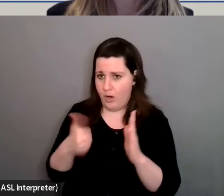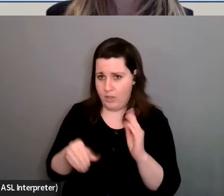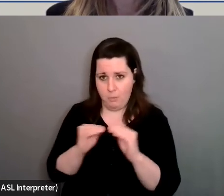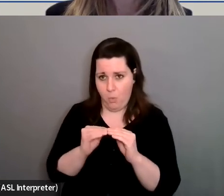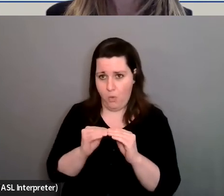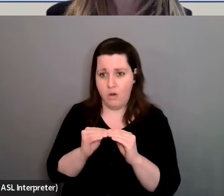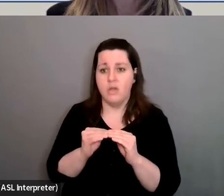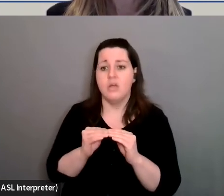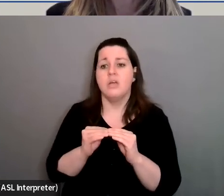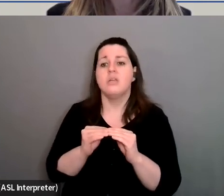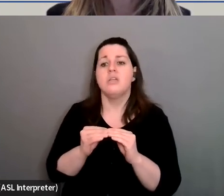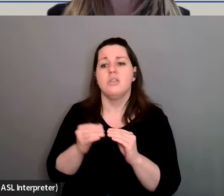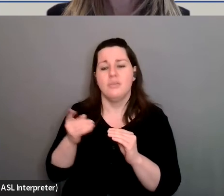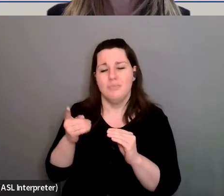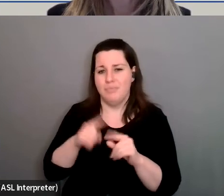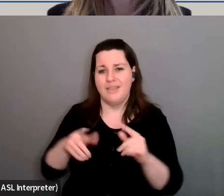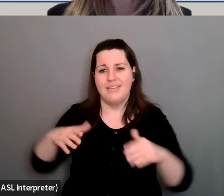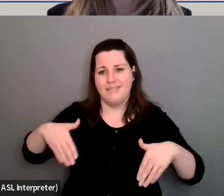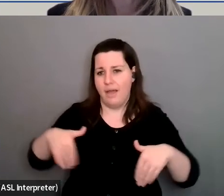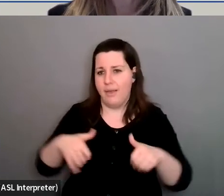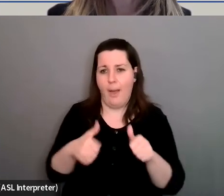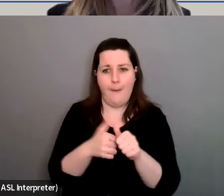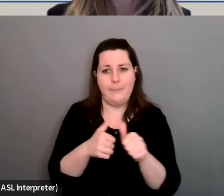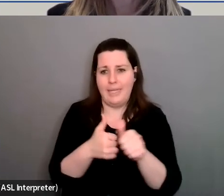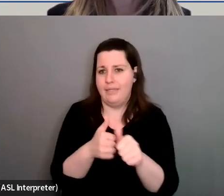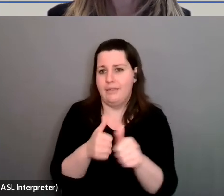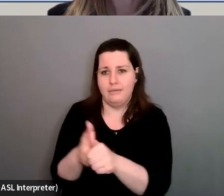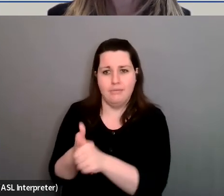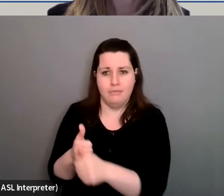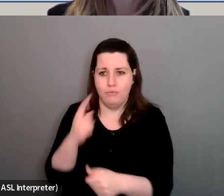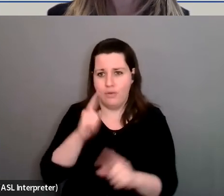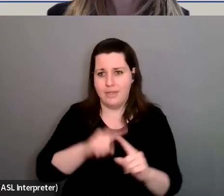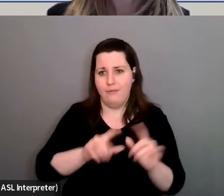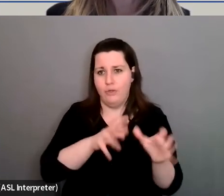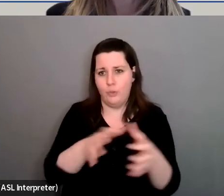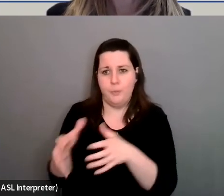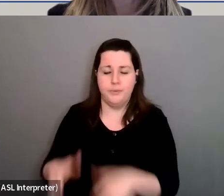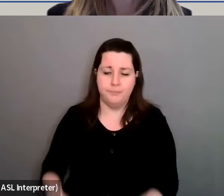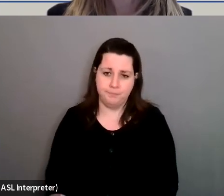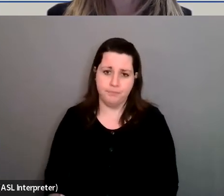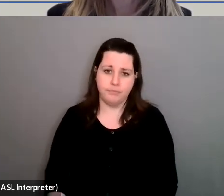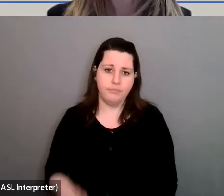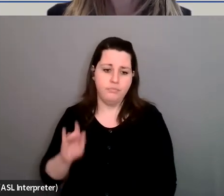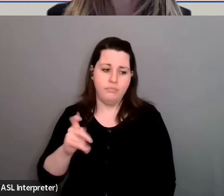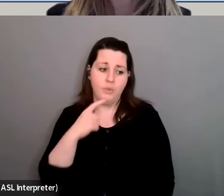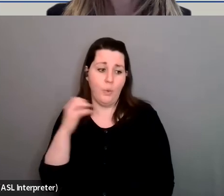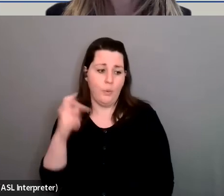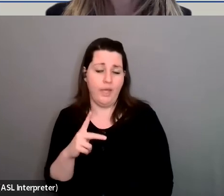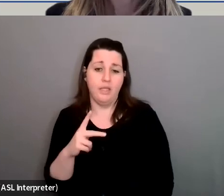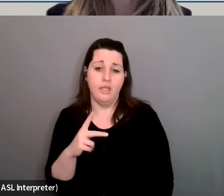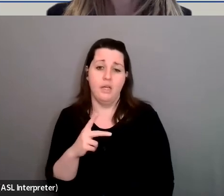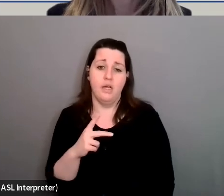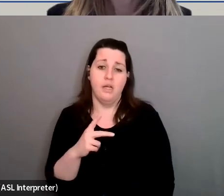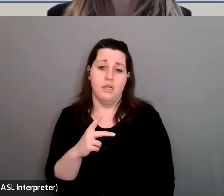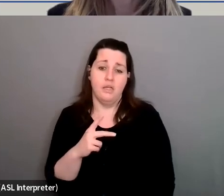just working to get that updated throughout all their different branches. Okay. Let's